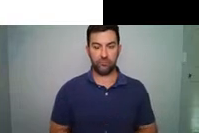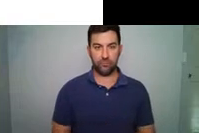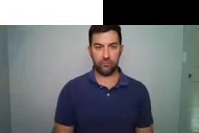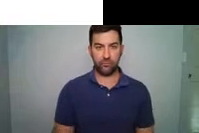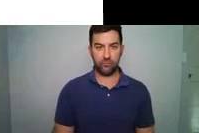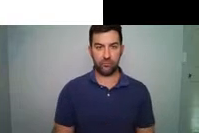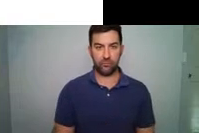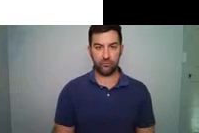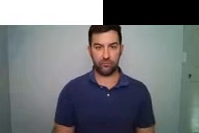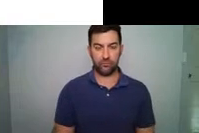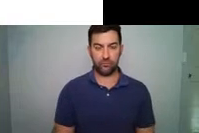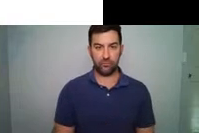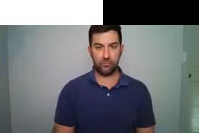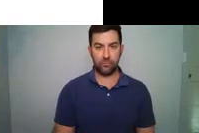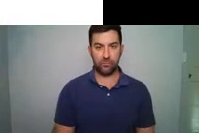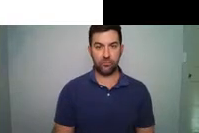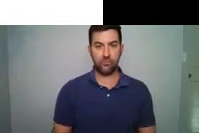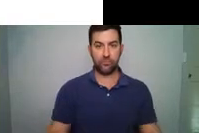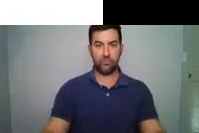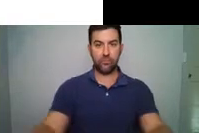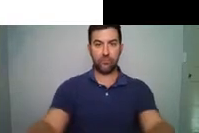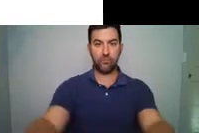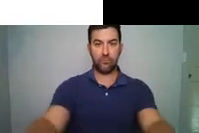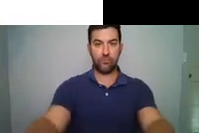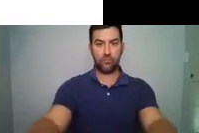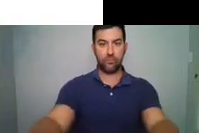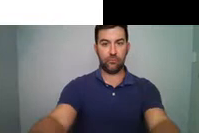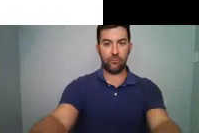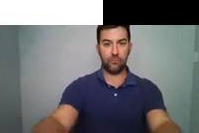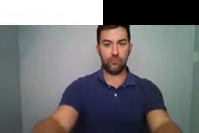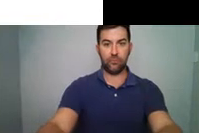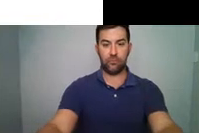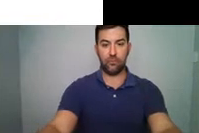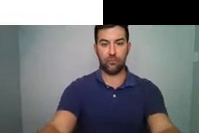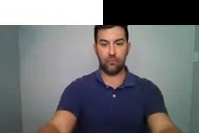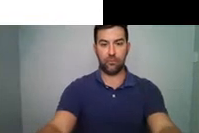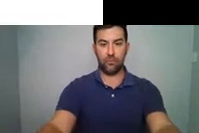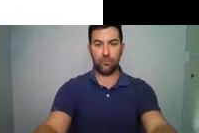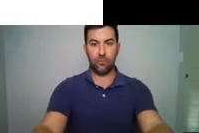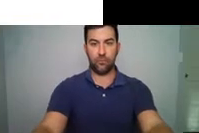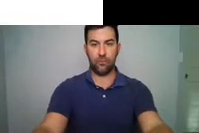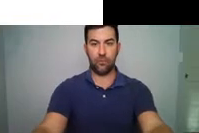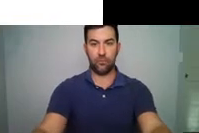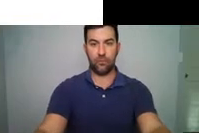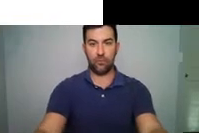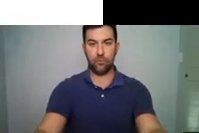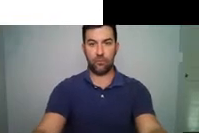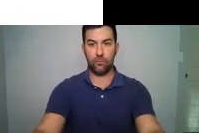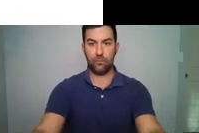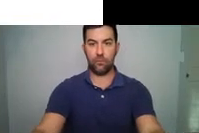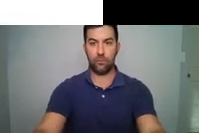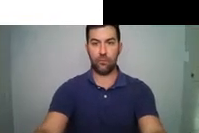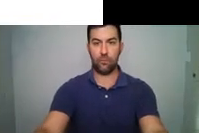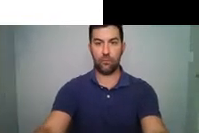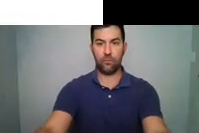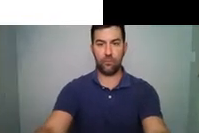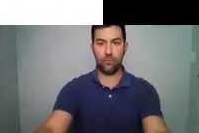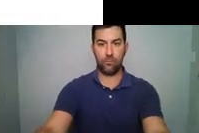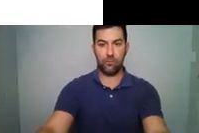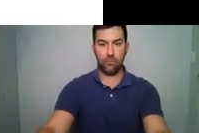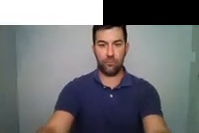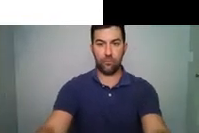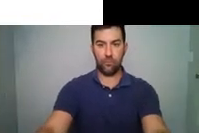have, right now it's not proposed to be bike lockers here at this location, but we actually are getting ready to